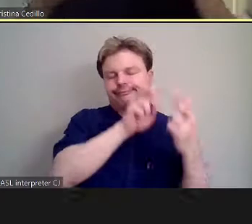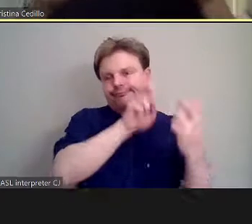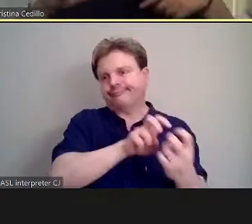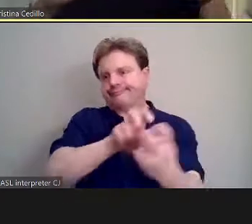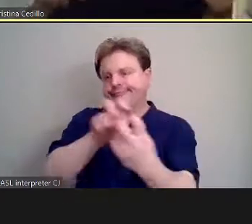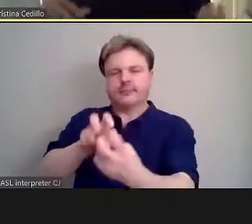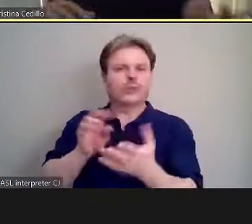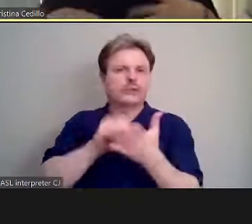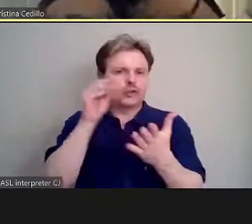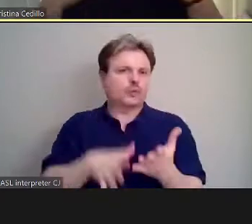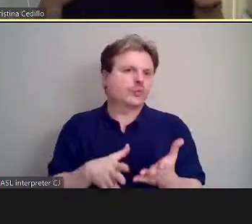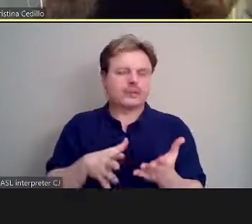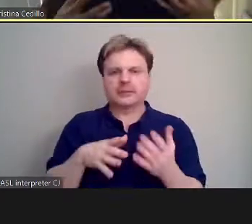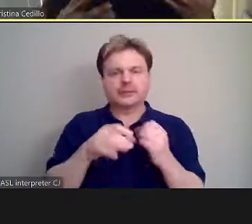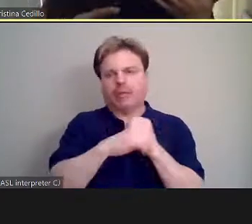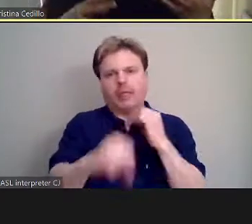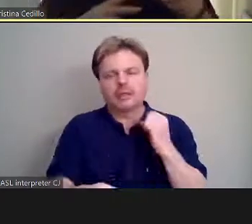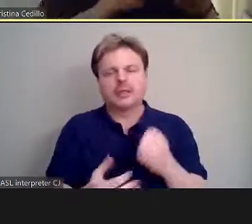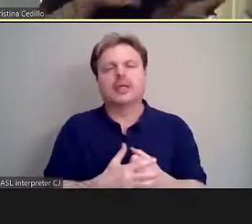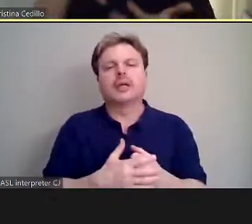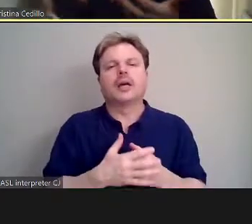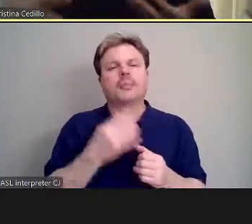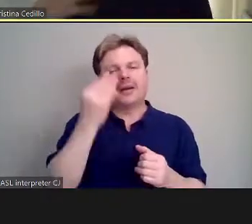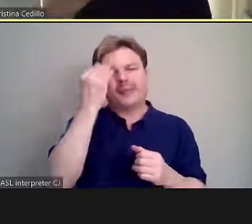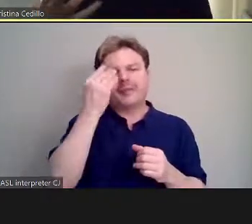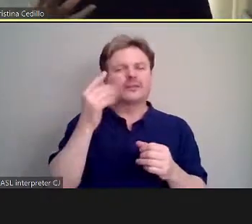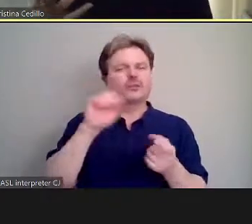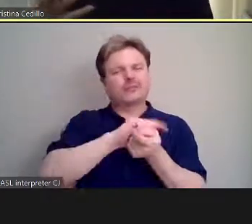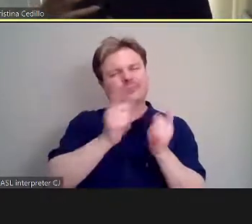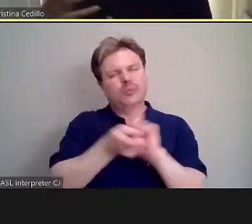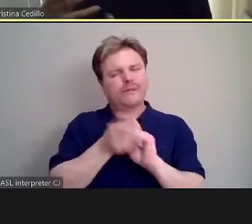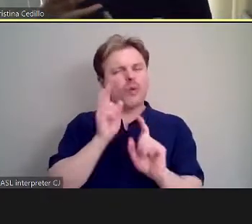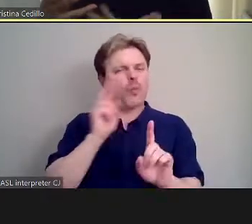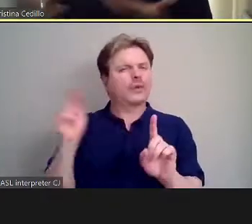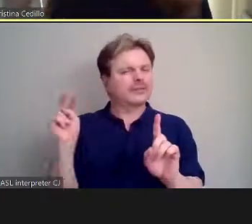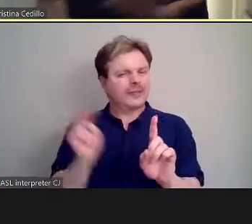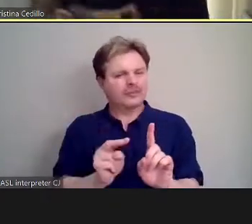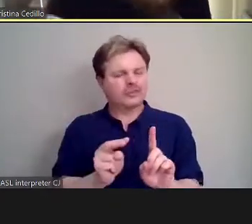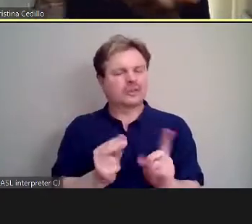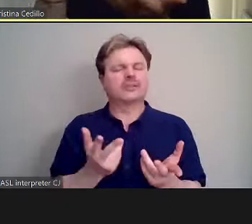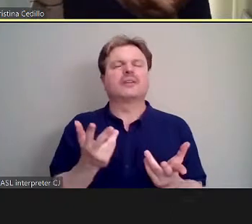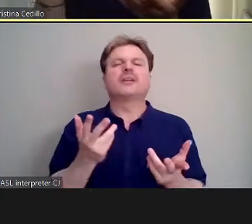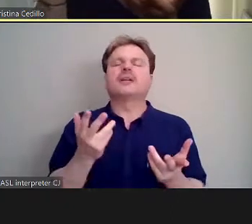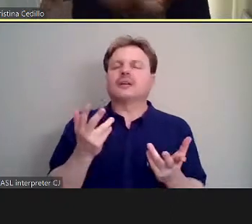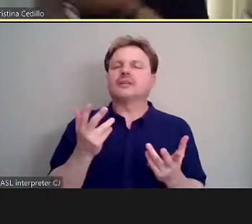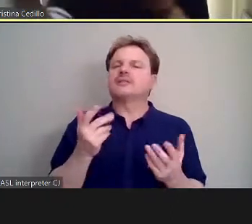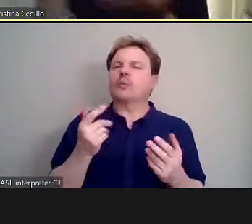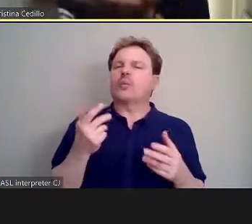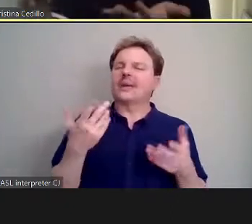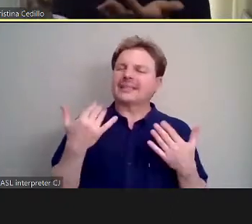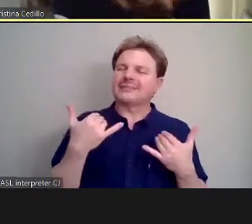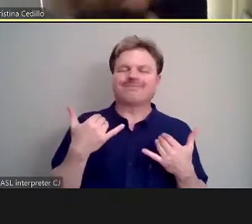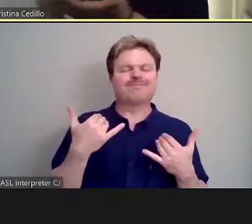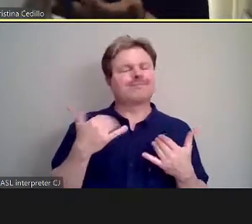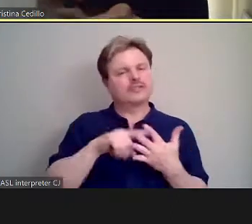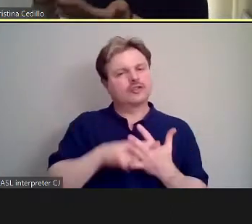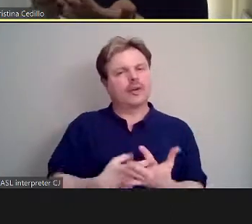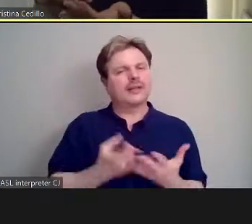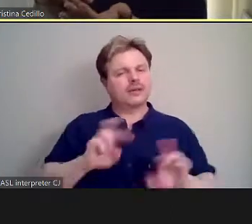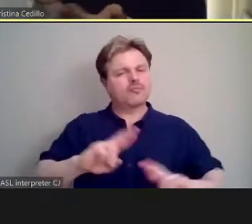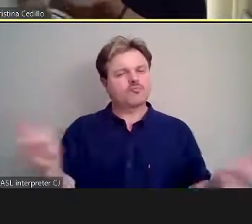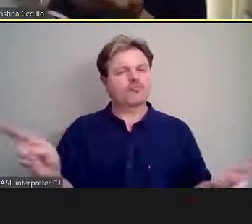think about what it would mean for us to reorient so that we can kind of start getting ready and be